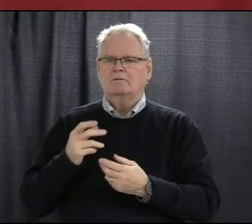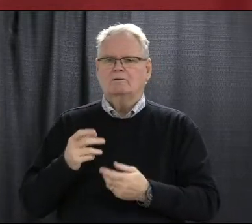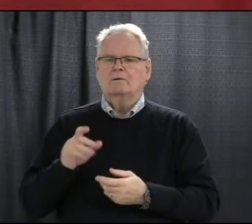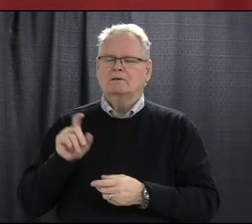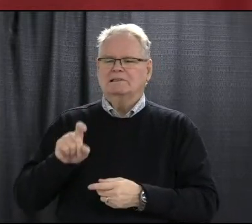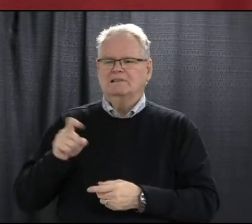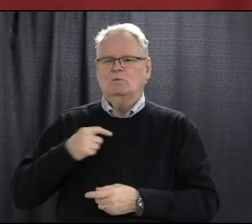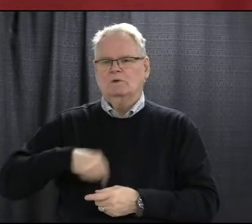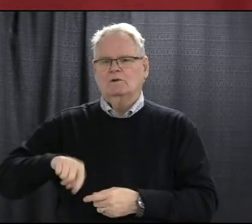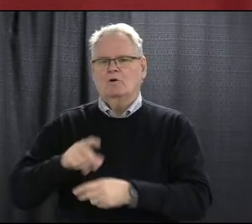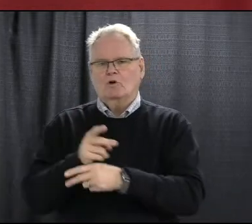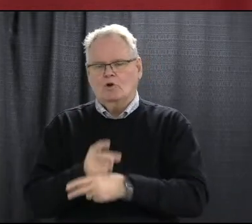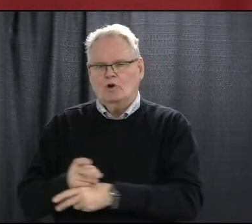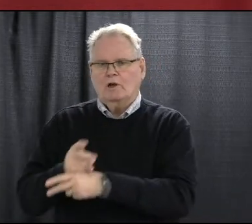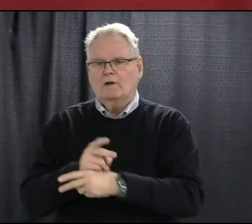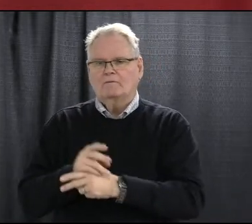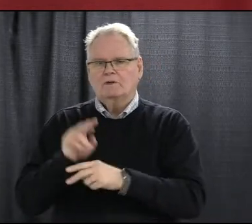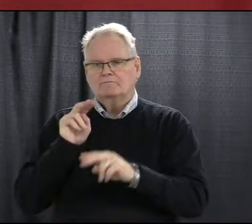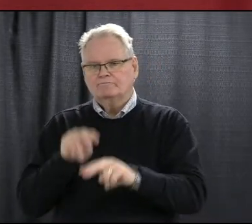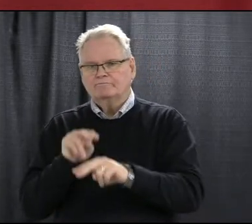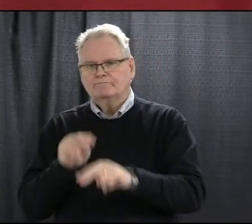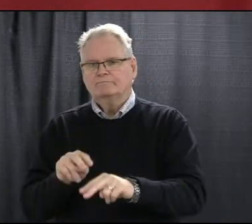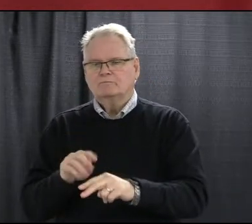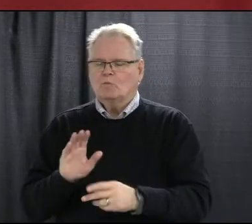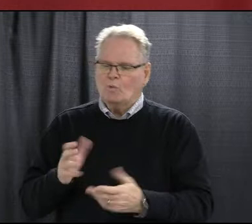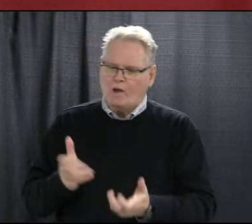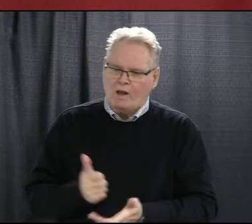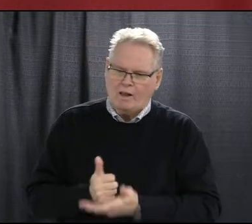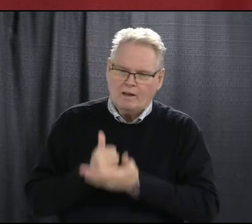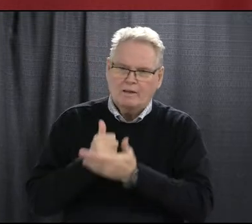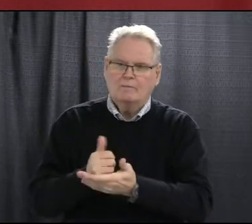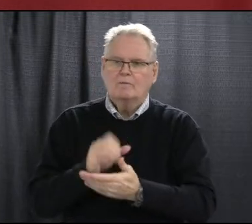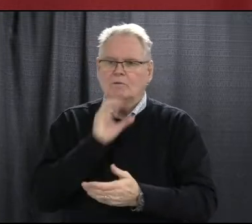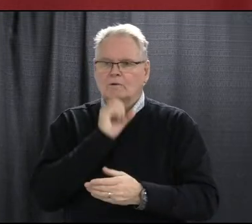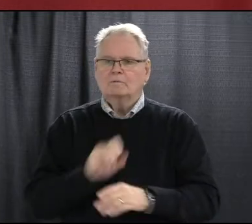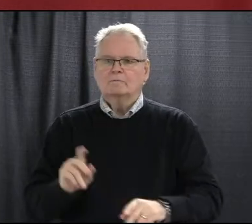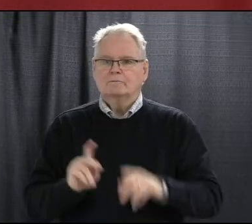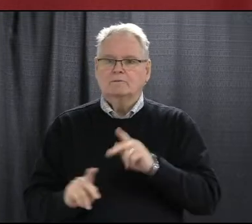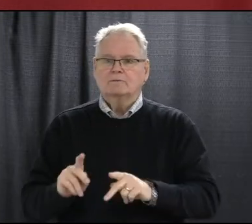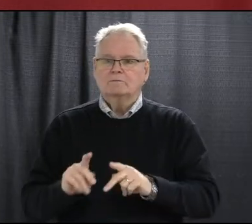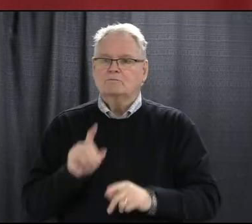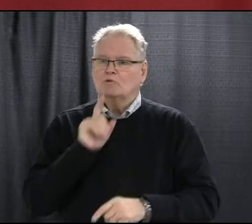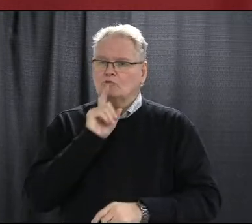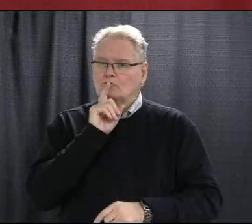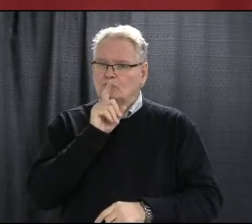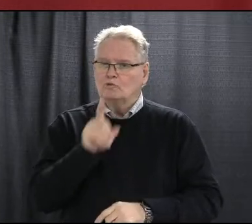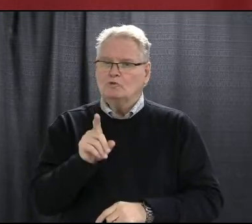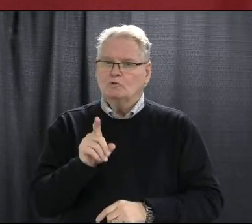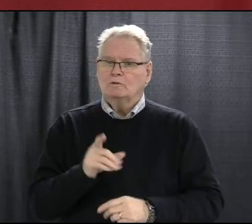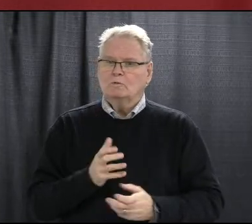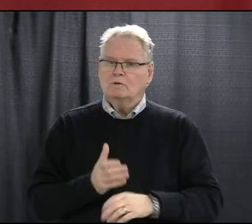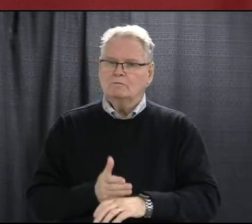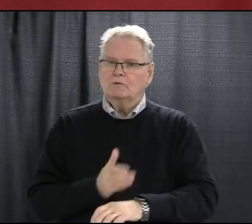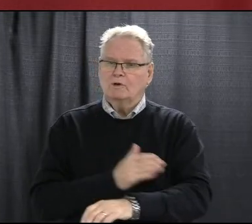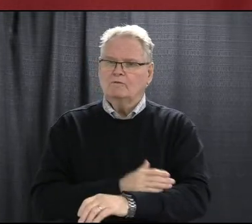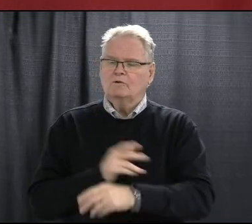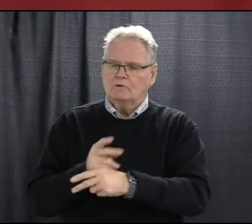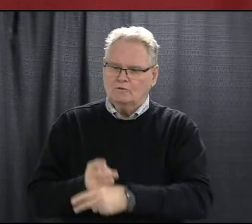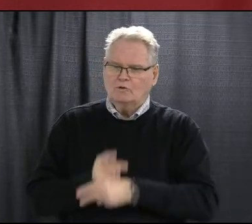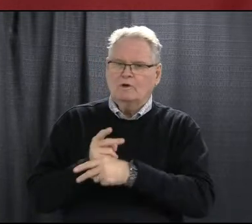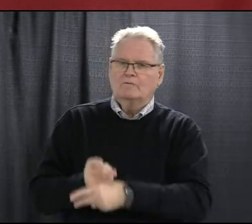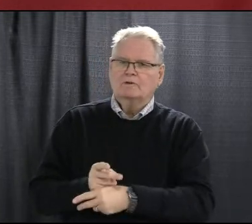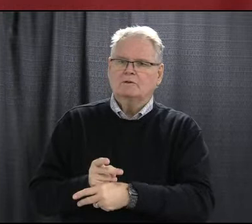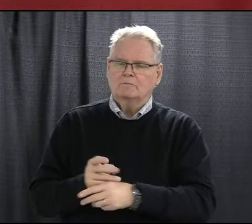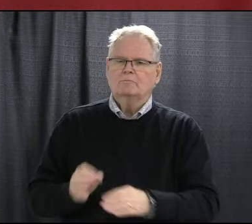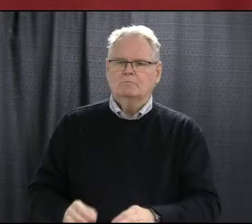exciting day for older adults, their families, and healthcare providers. The emphasis on improving older adult care is an important step in providing the best